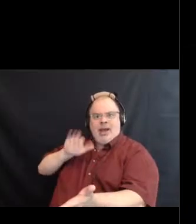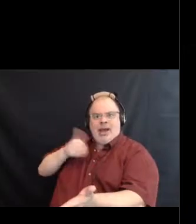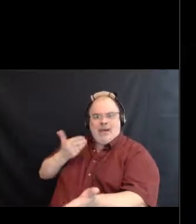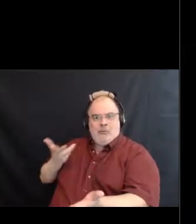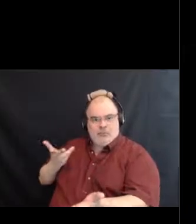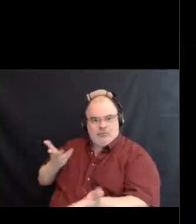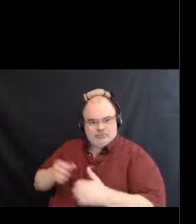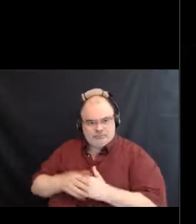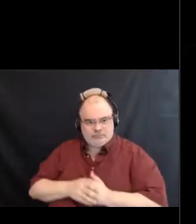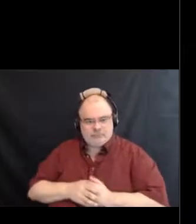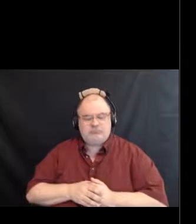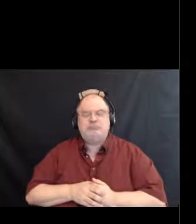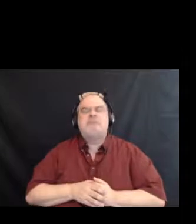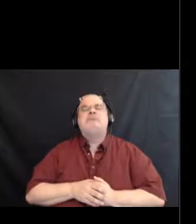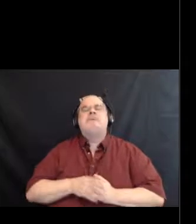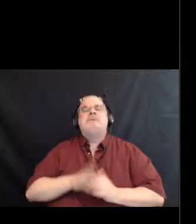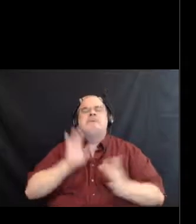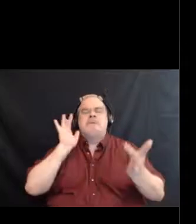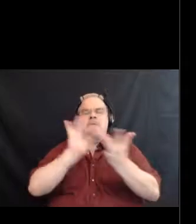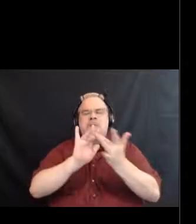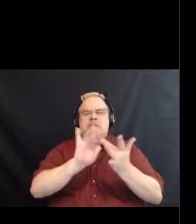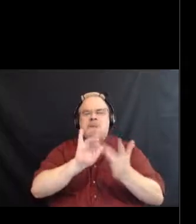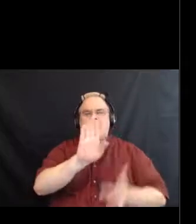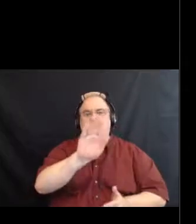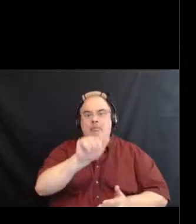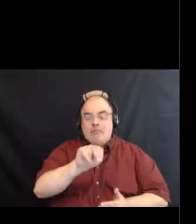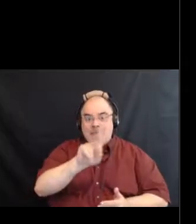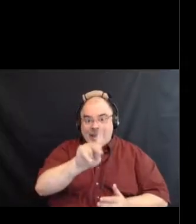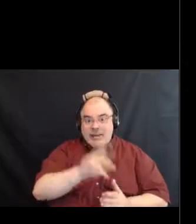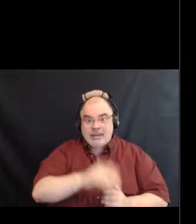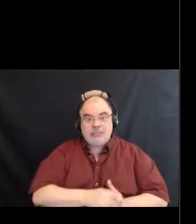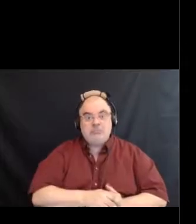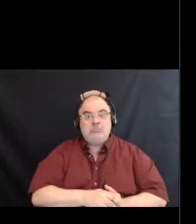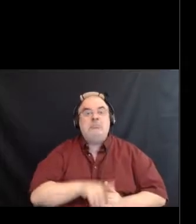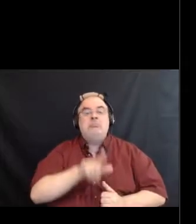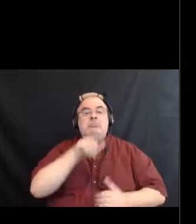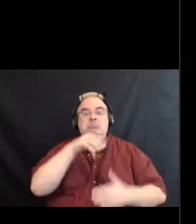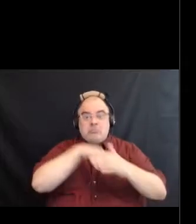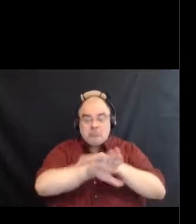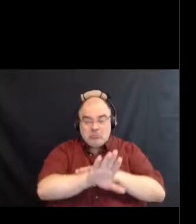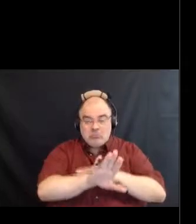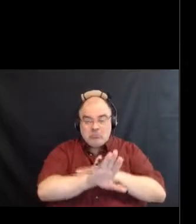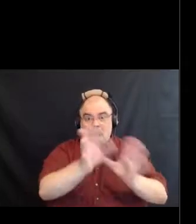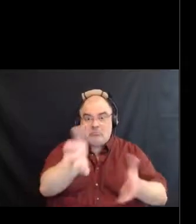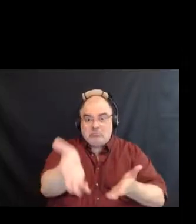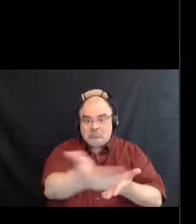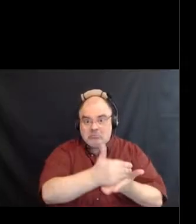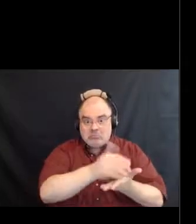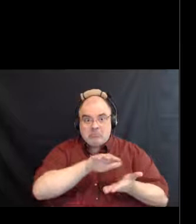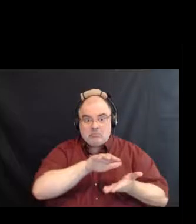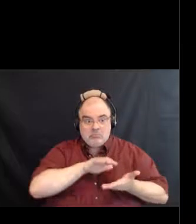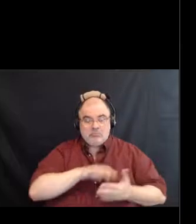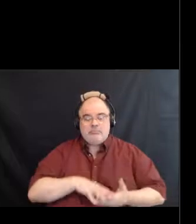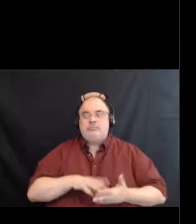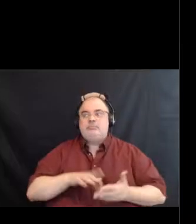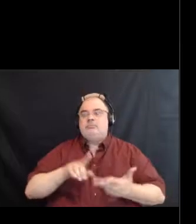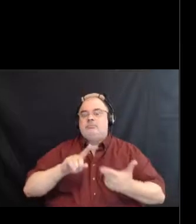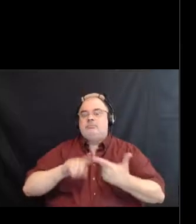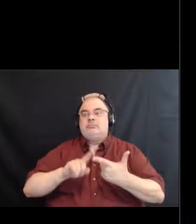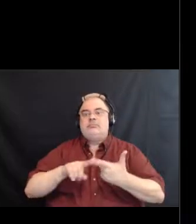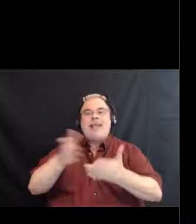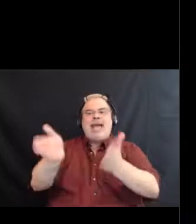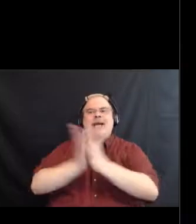can send a request for a check to be sent to them or a third party. And our newest feature is the Able Visa prepaid card, which